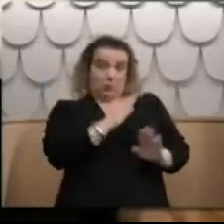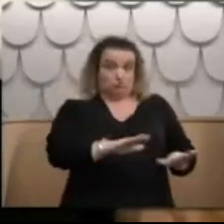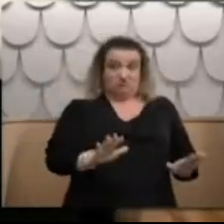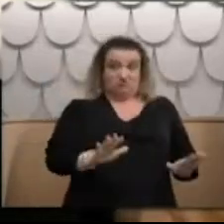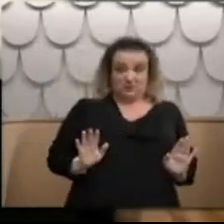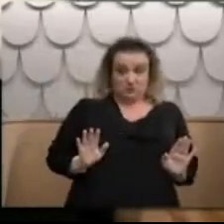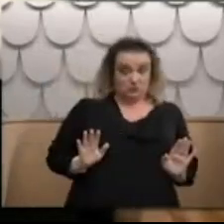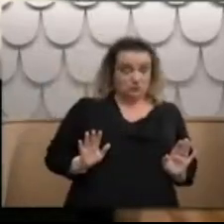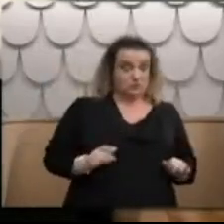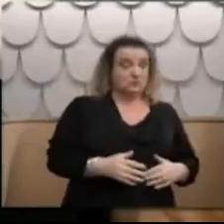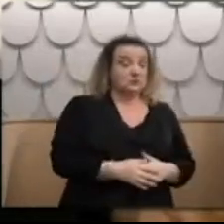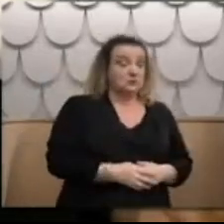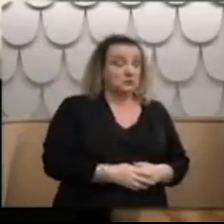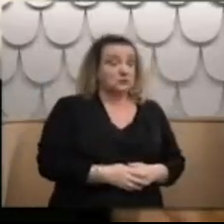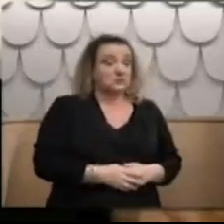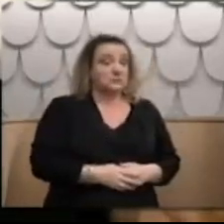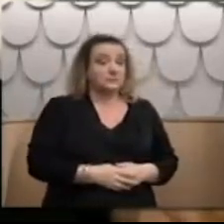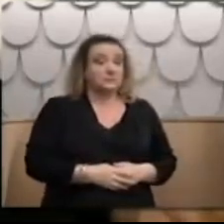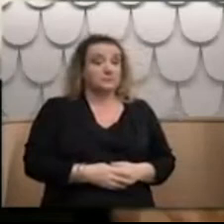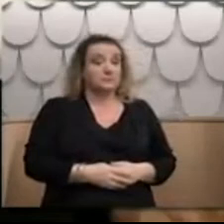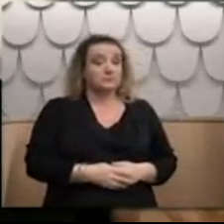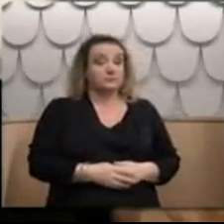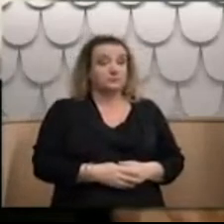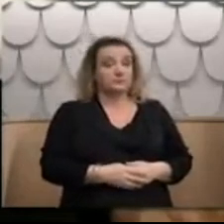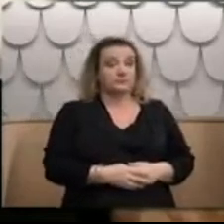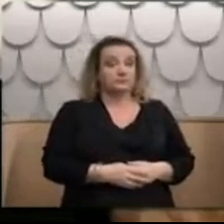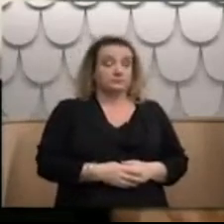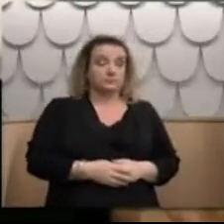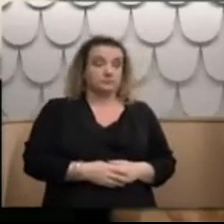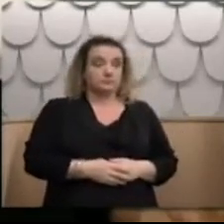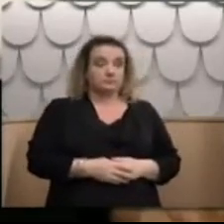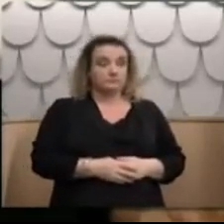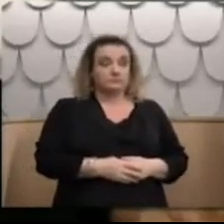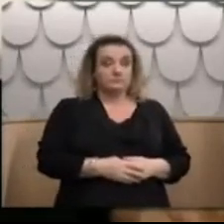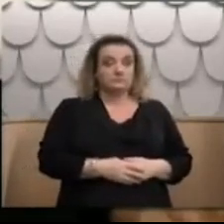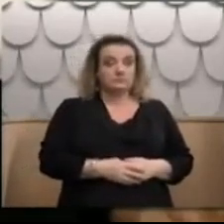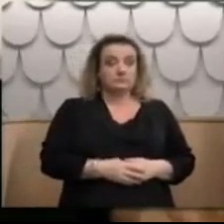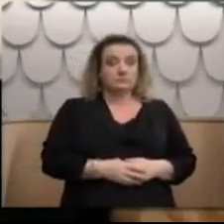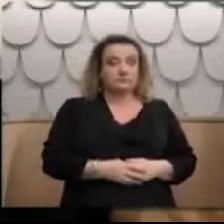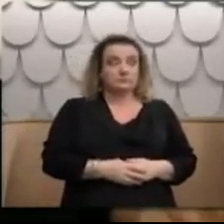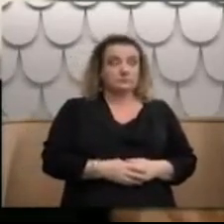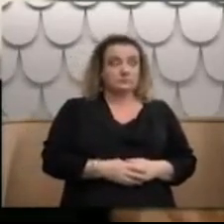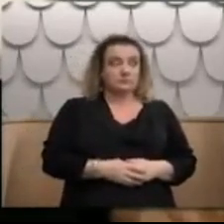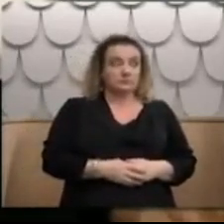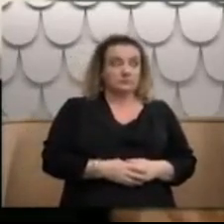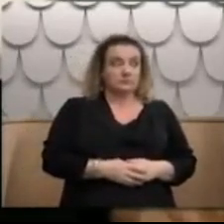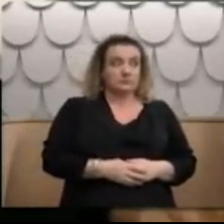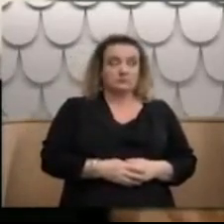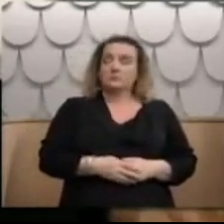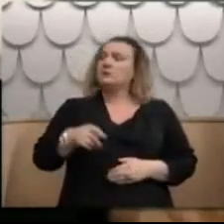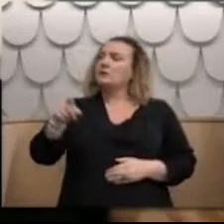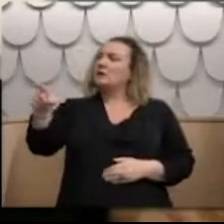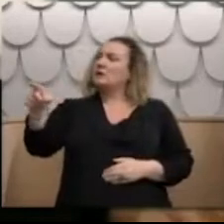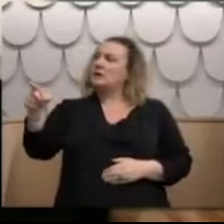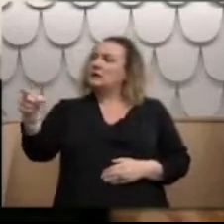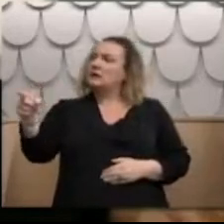25. And they were adults. And why did he What did he tell you for why